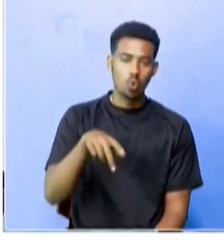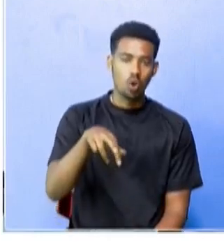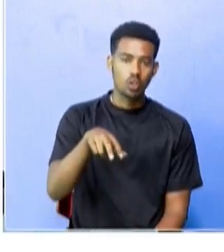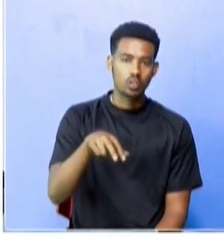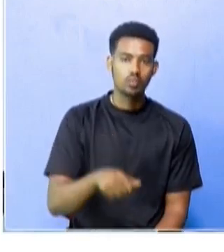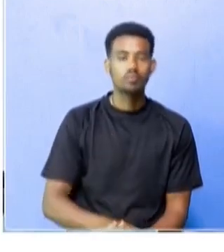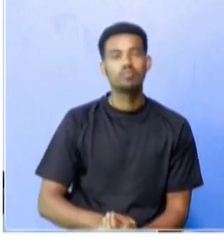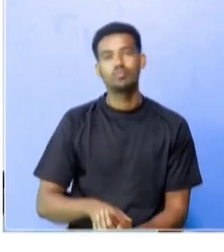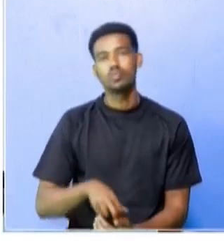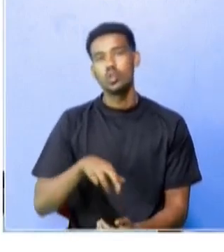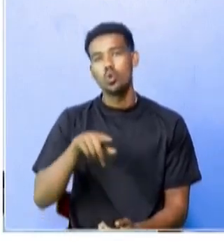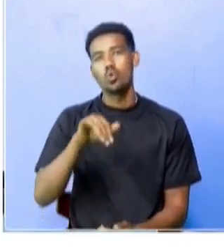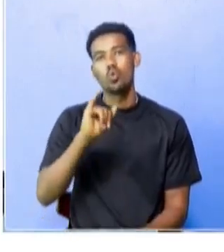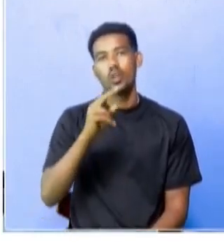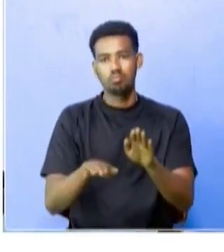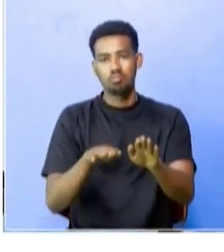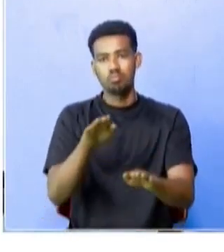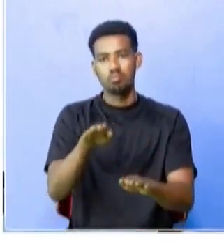walking.